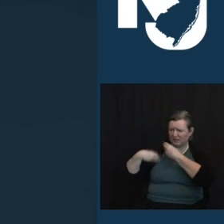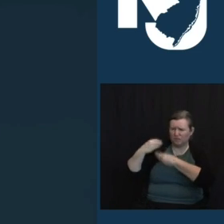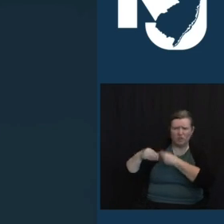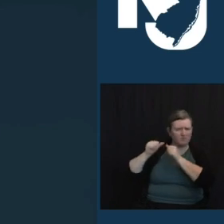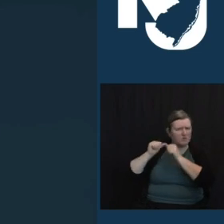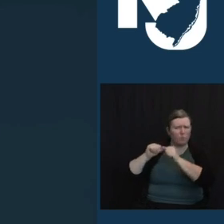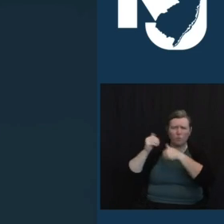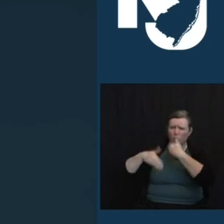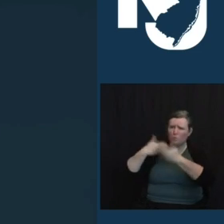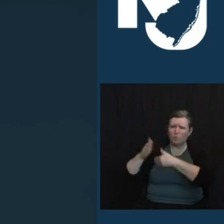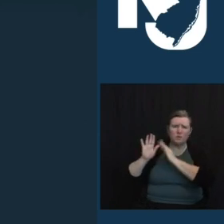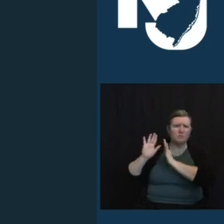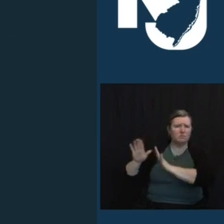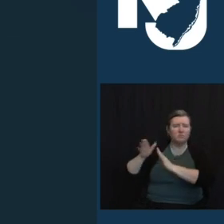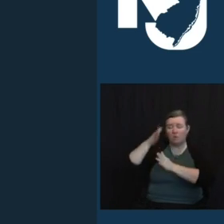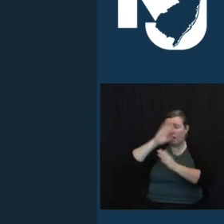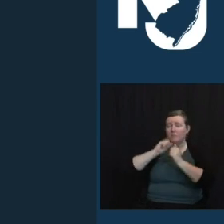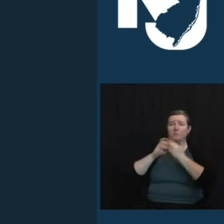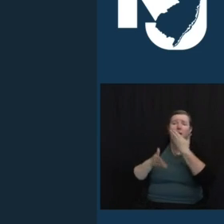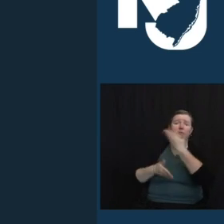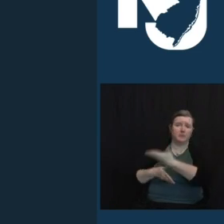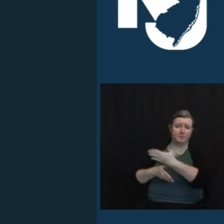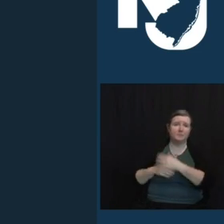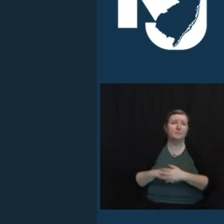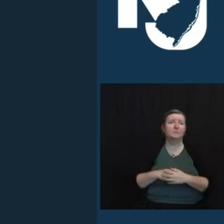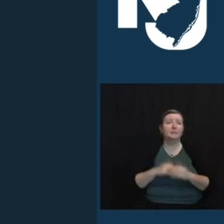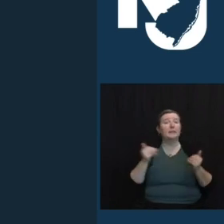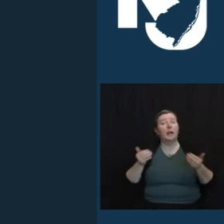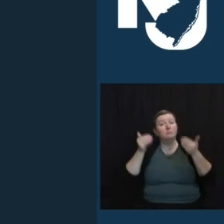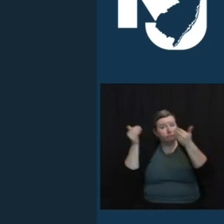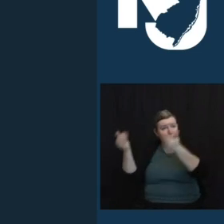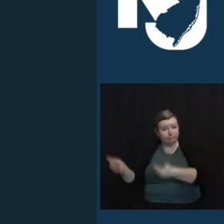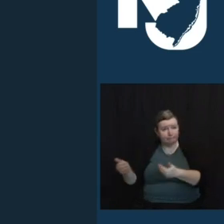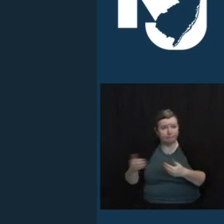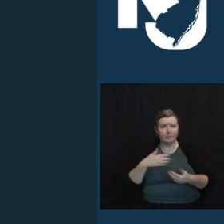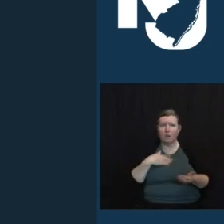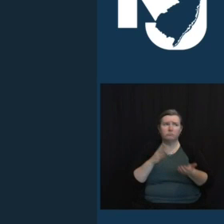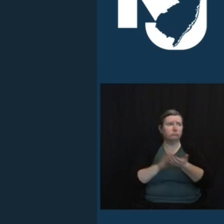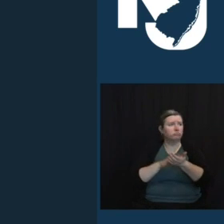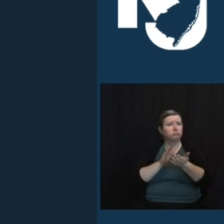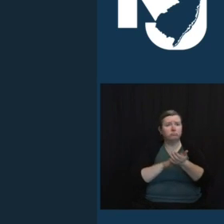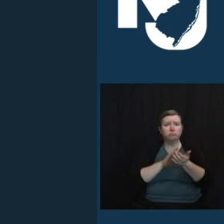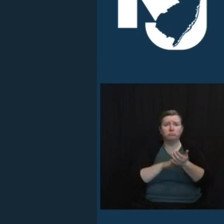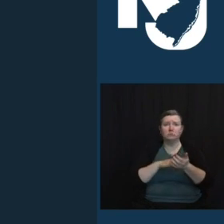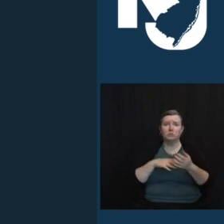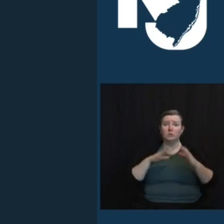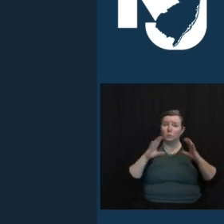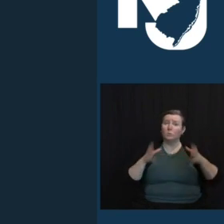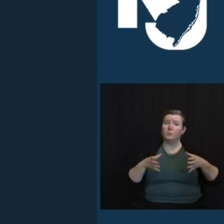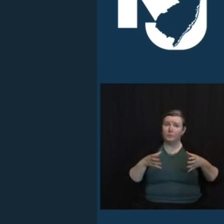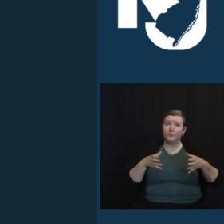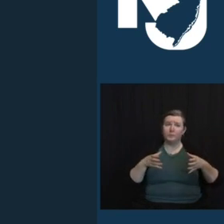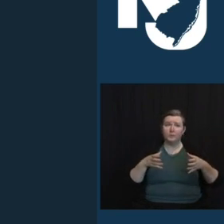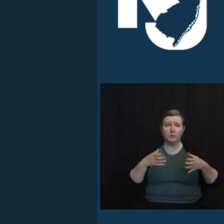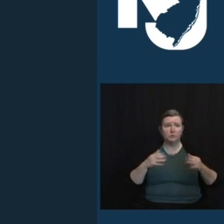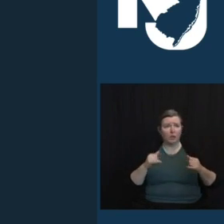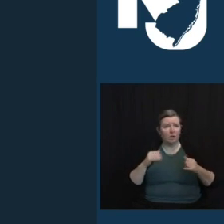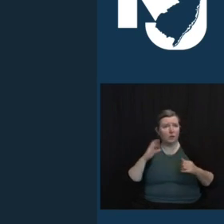him. Next, I want to give a shout out to the crew at, and I will put on my best radio voice